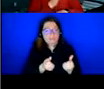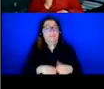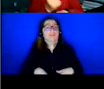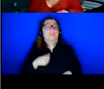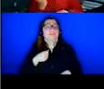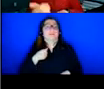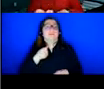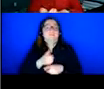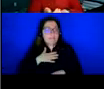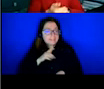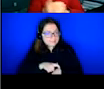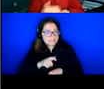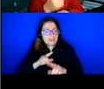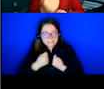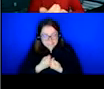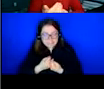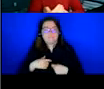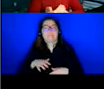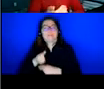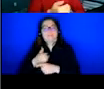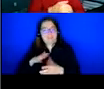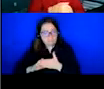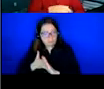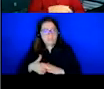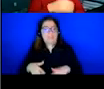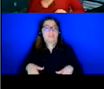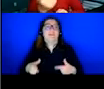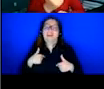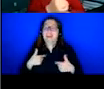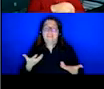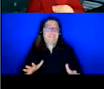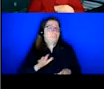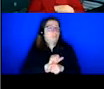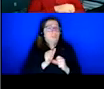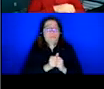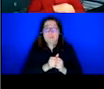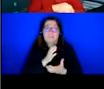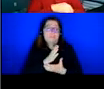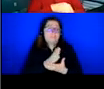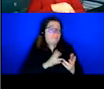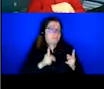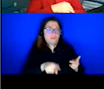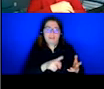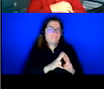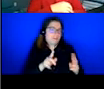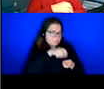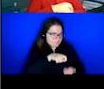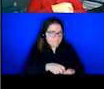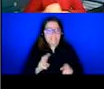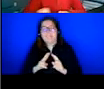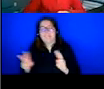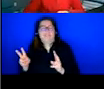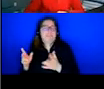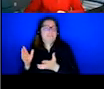of vague doing that. I've worked with people that had very specific ones as well. I kind of made it vague for a reason for this, but really think